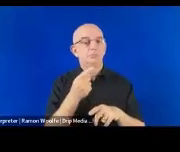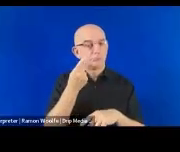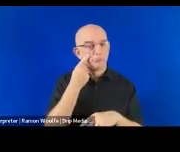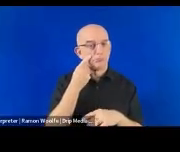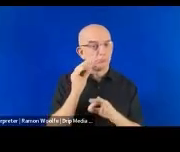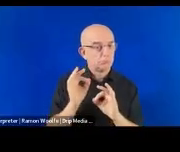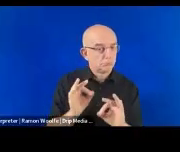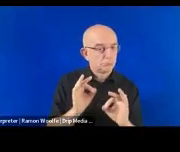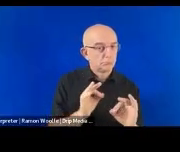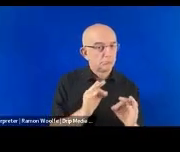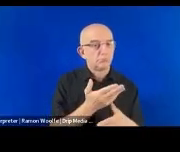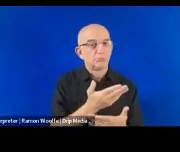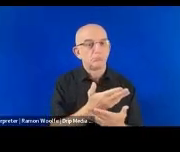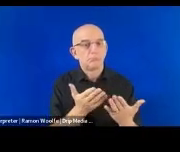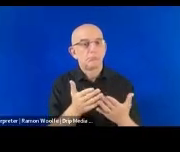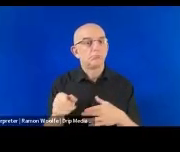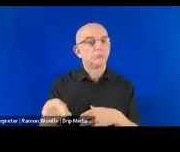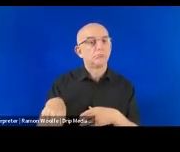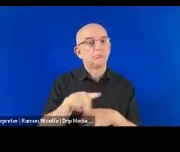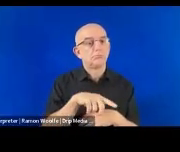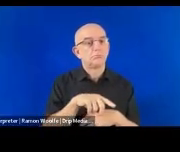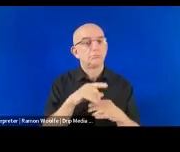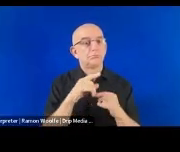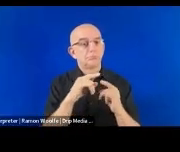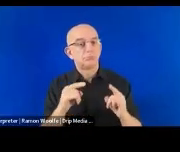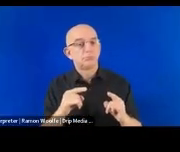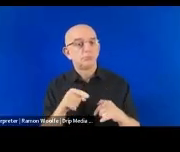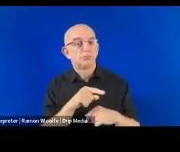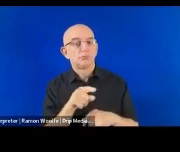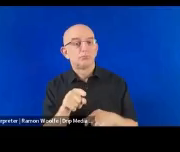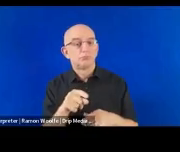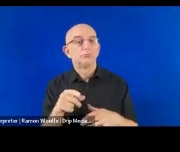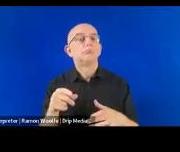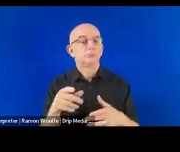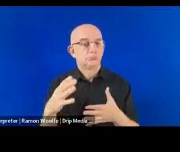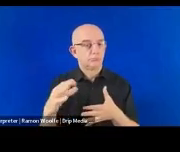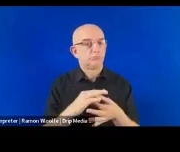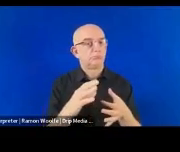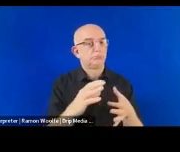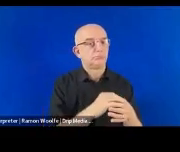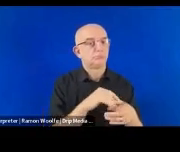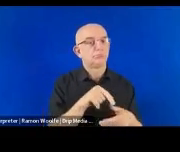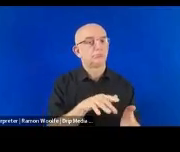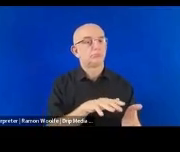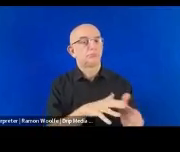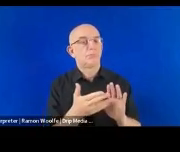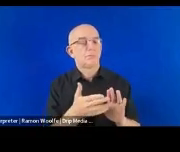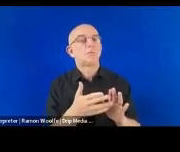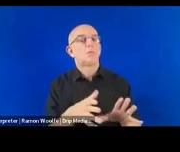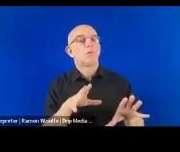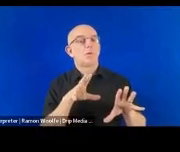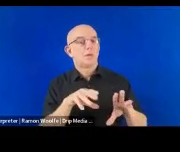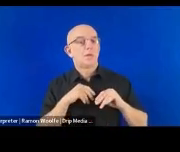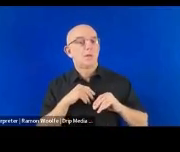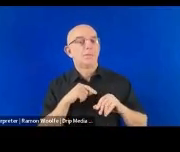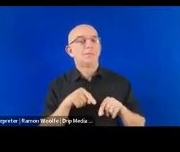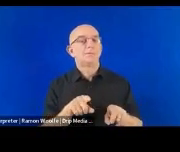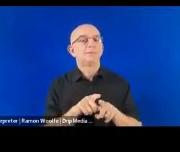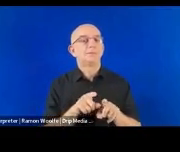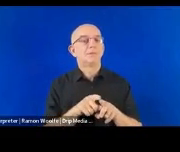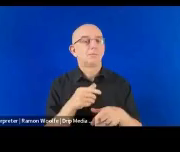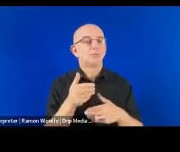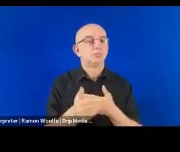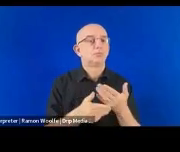This also means we are also exploring potential institutions and organizations that can host the secretariat and drive resource